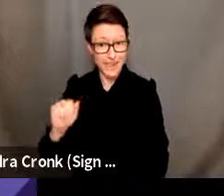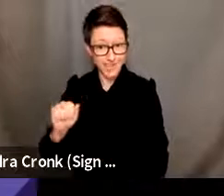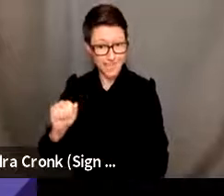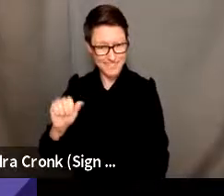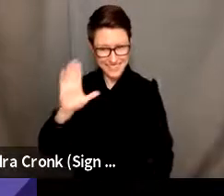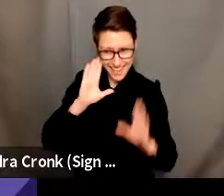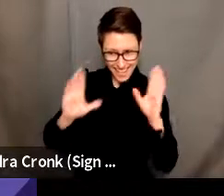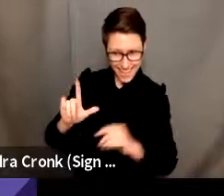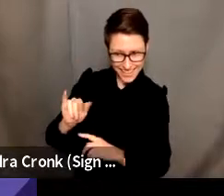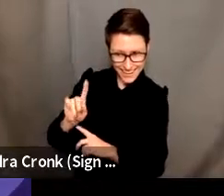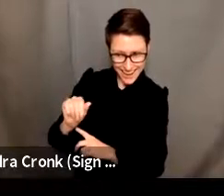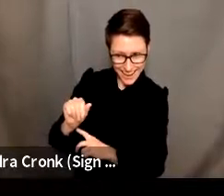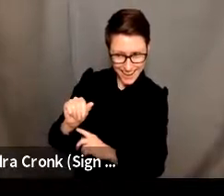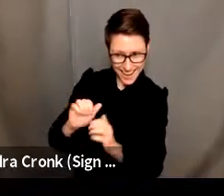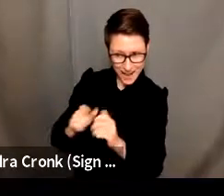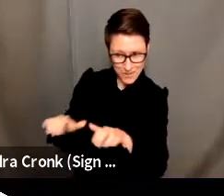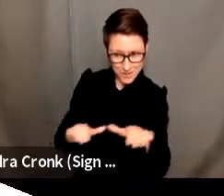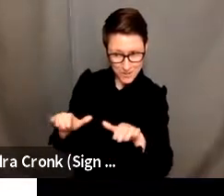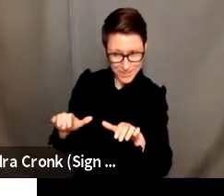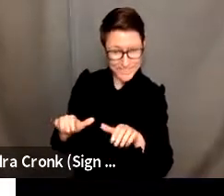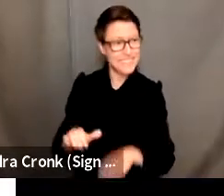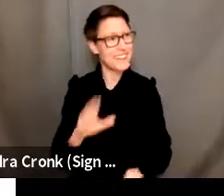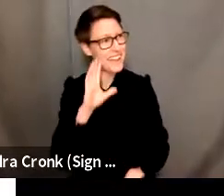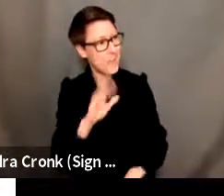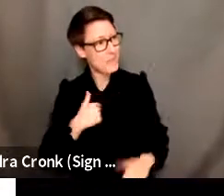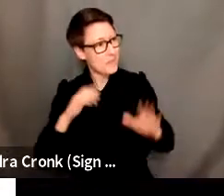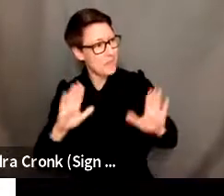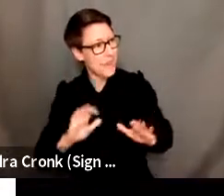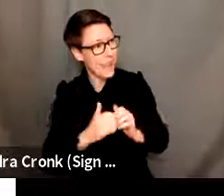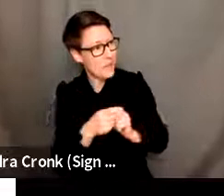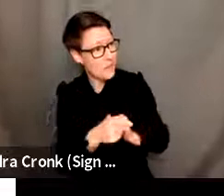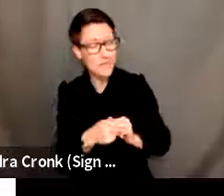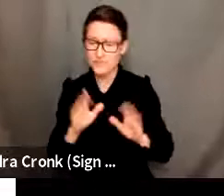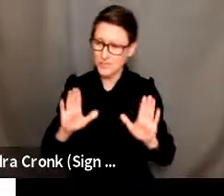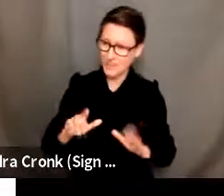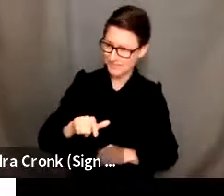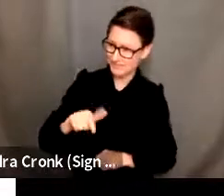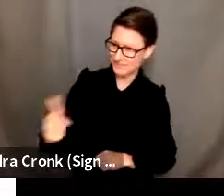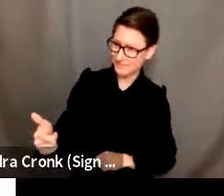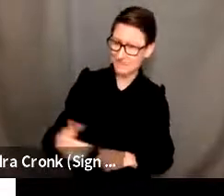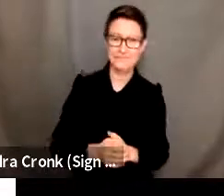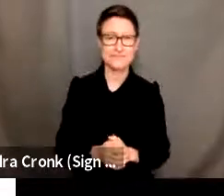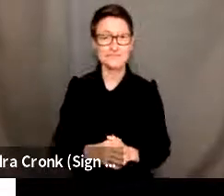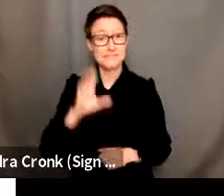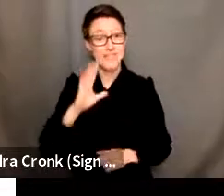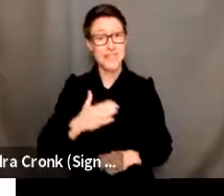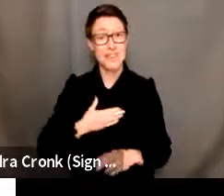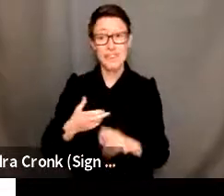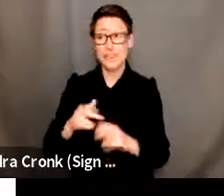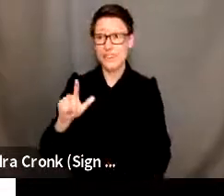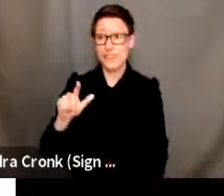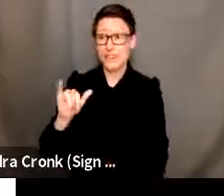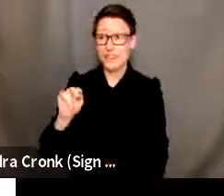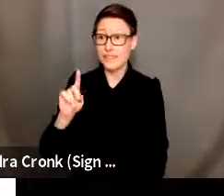I'm doing great. We'll pull up your slide next. Okay, so my name is Linda Stoling, and I am